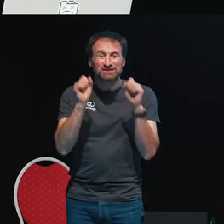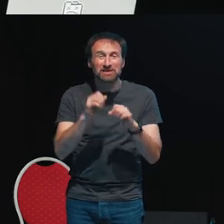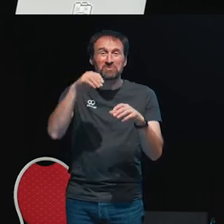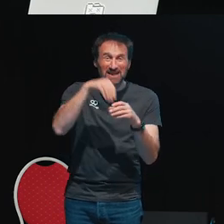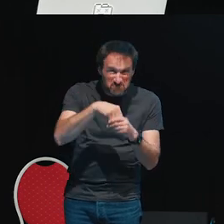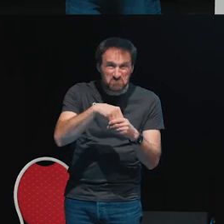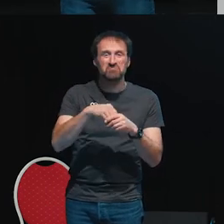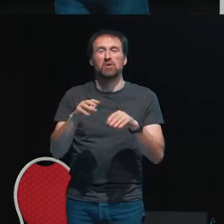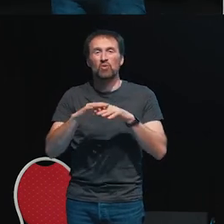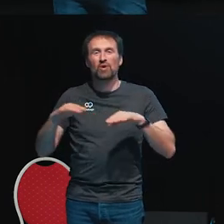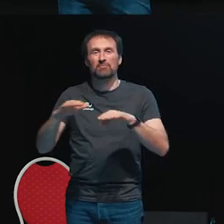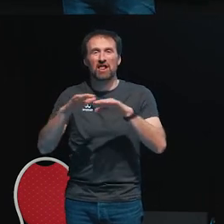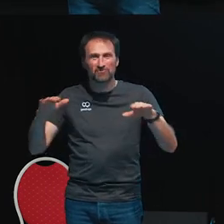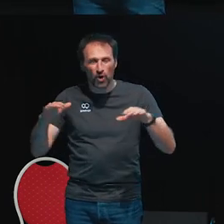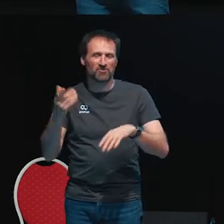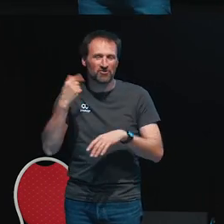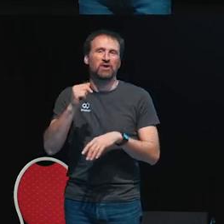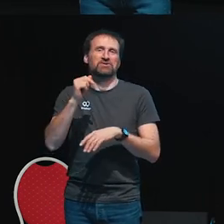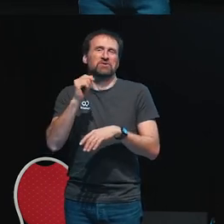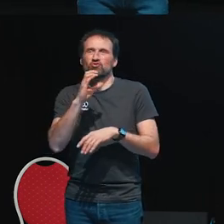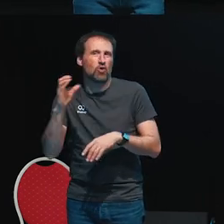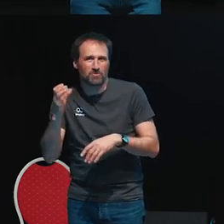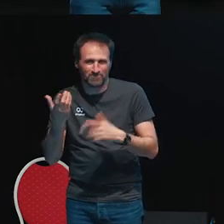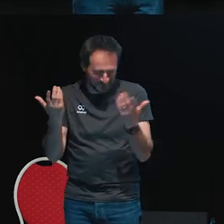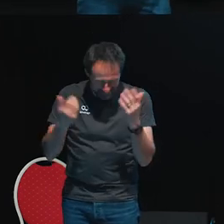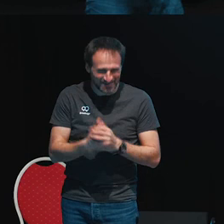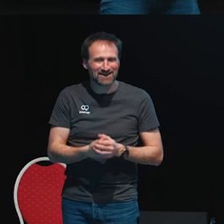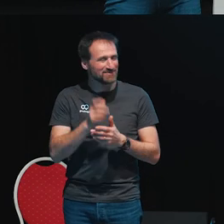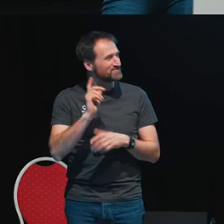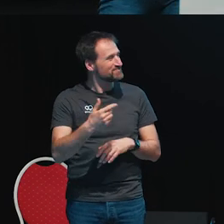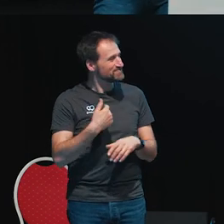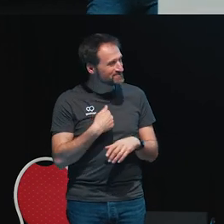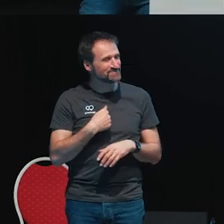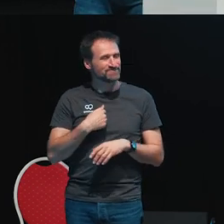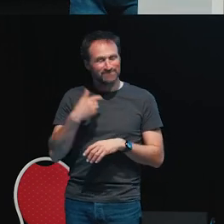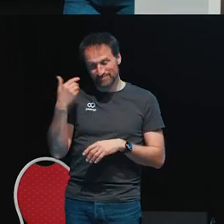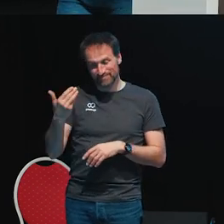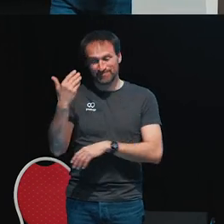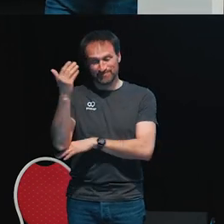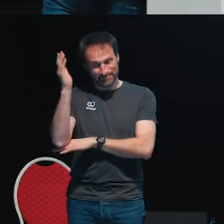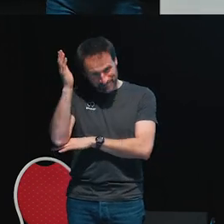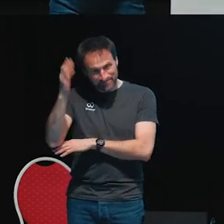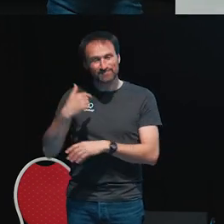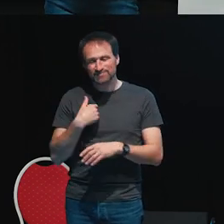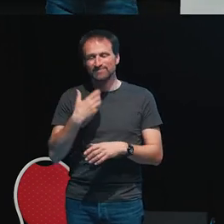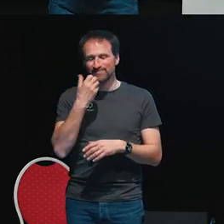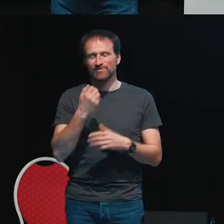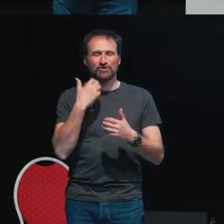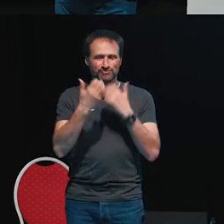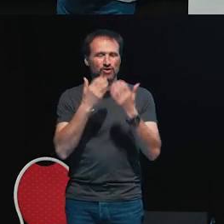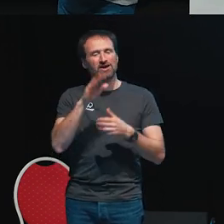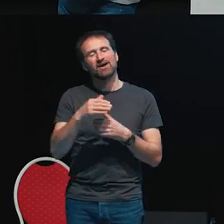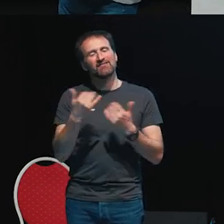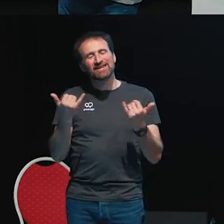handle. If you have any questions, please do tweet at me or DM me, and let's talk about developing a web